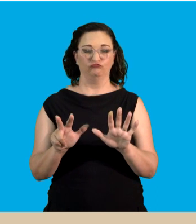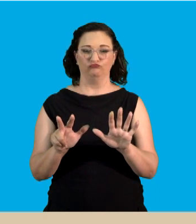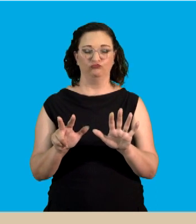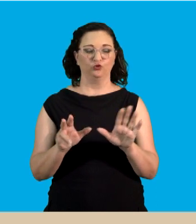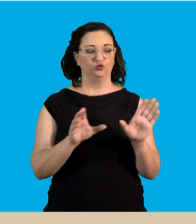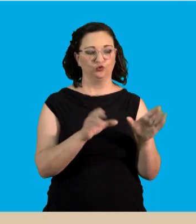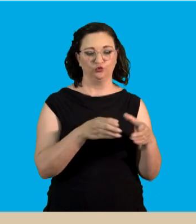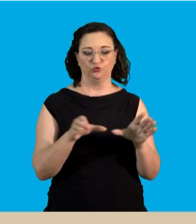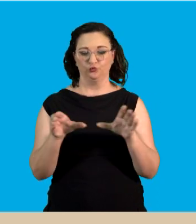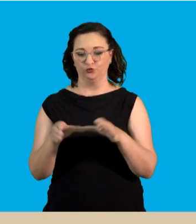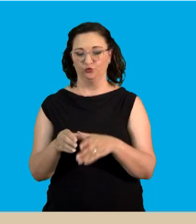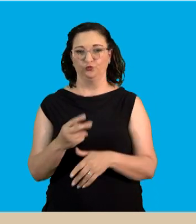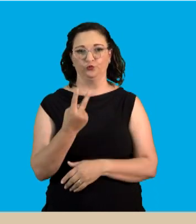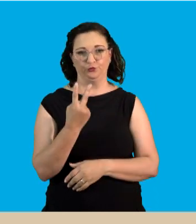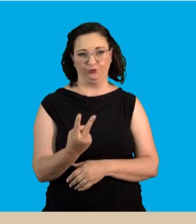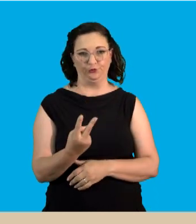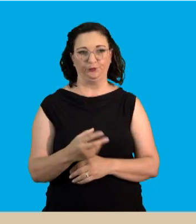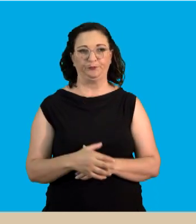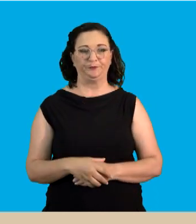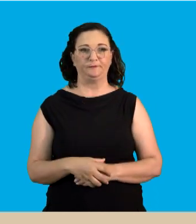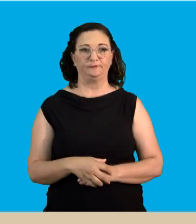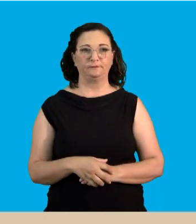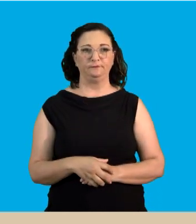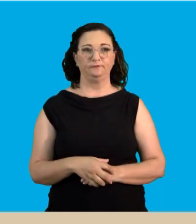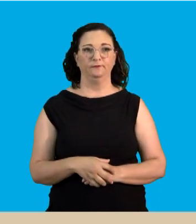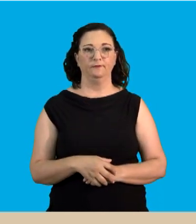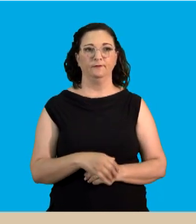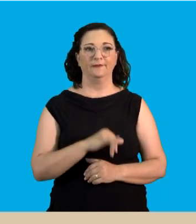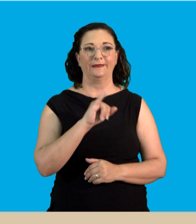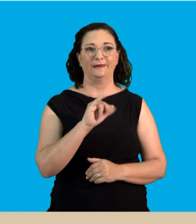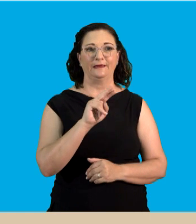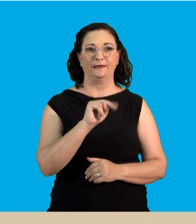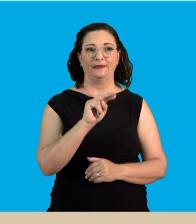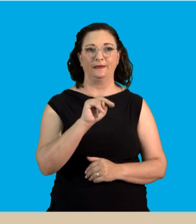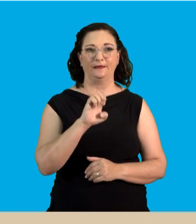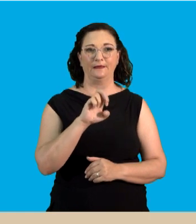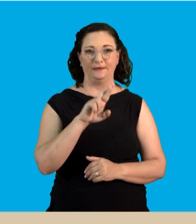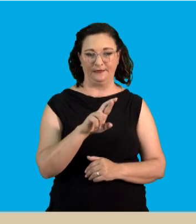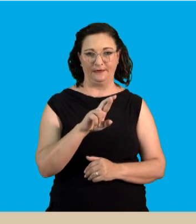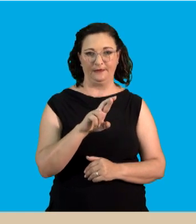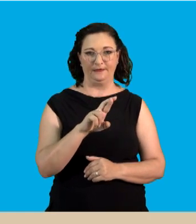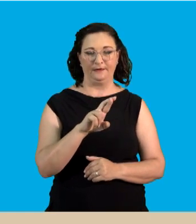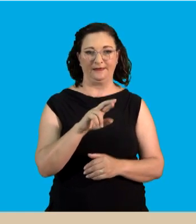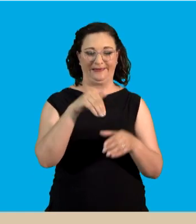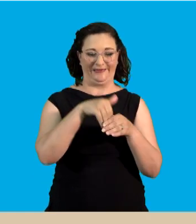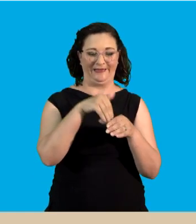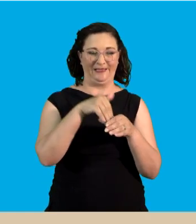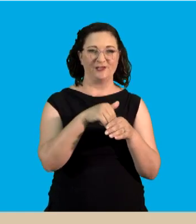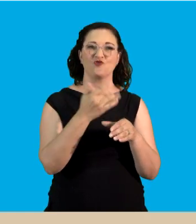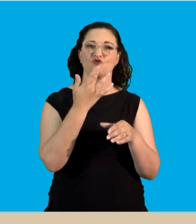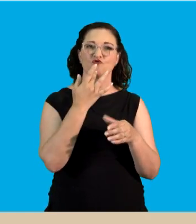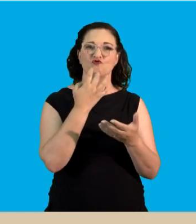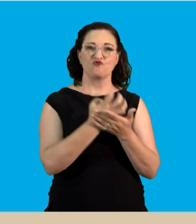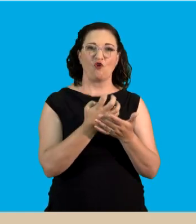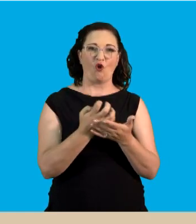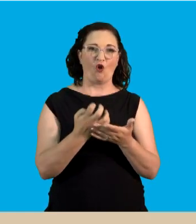planets into 2 groups. Right? So we have the first one, the inner rocky planets. Okay, these are